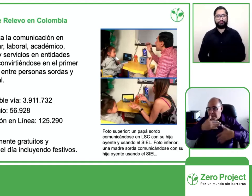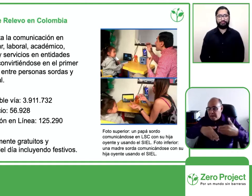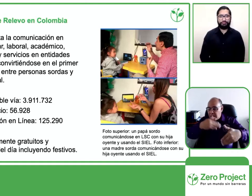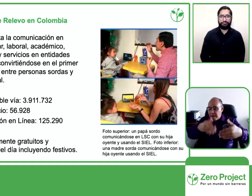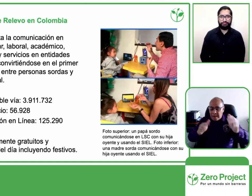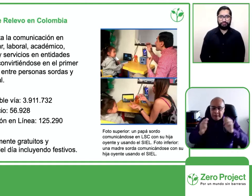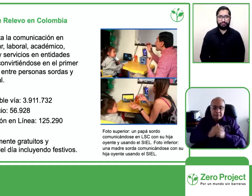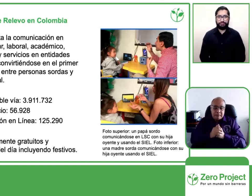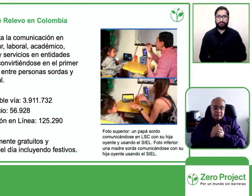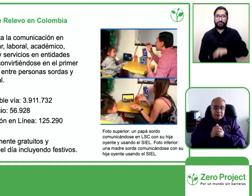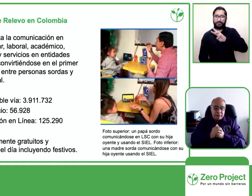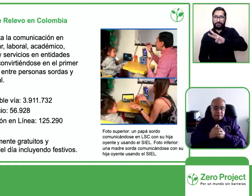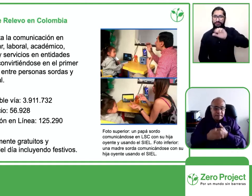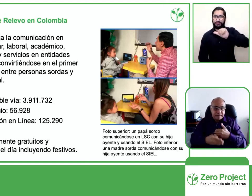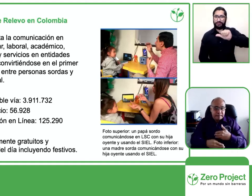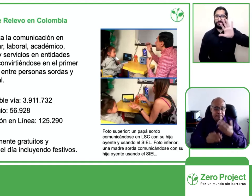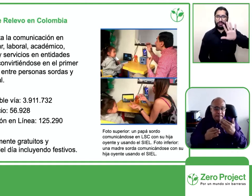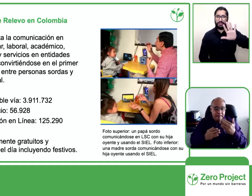It works